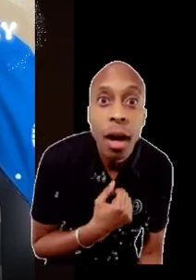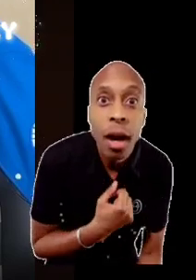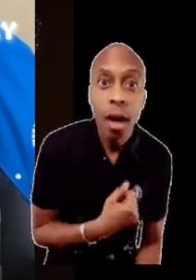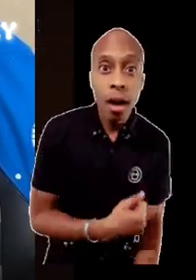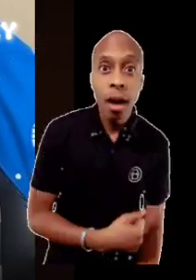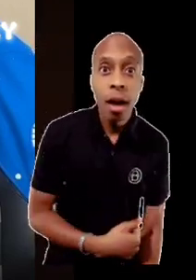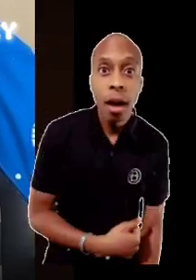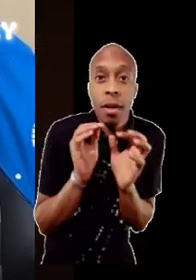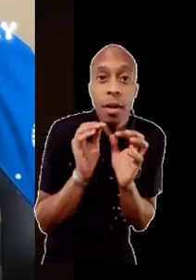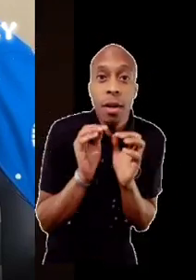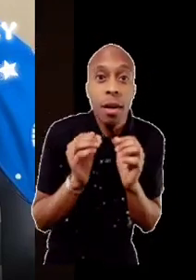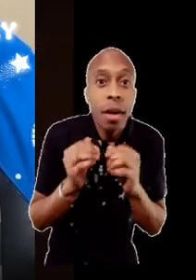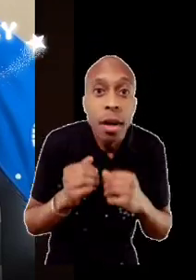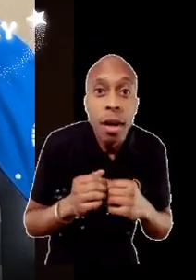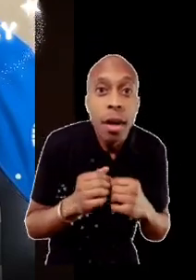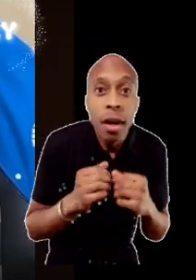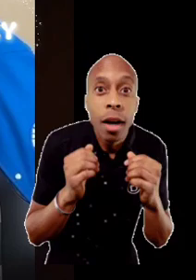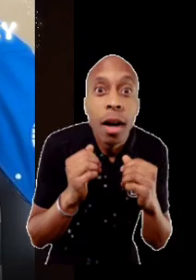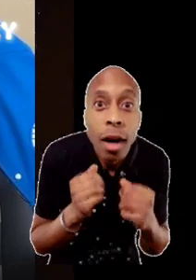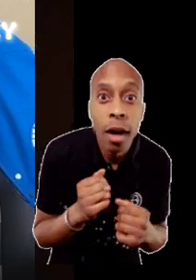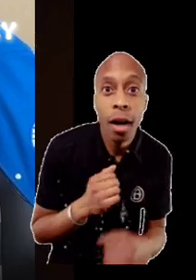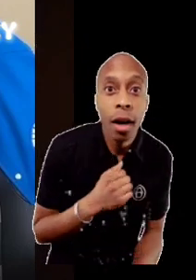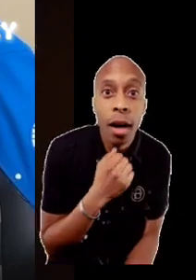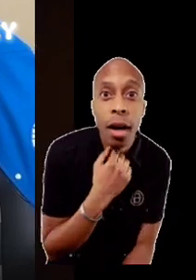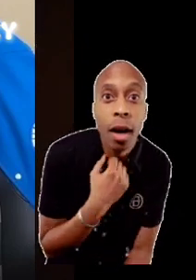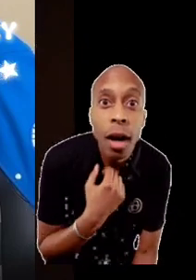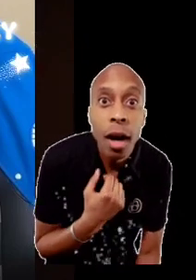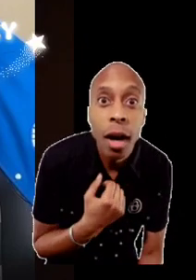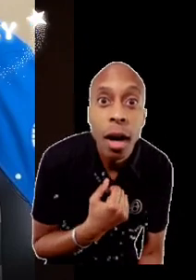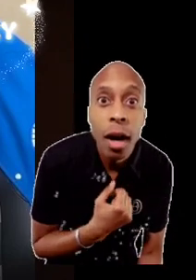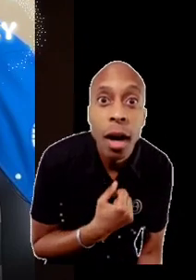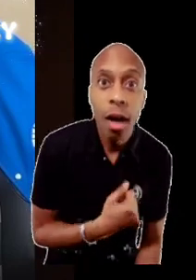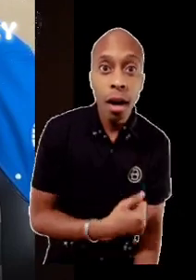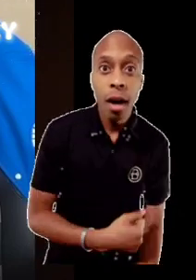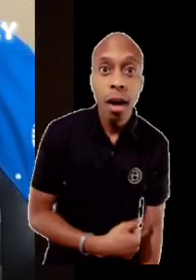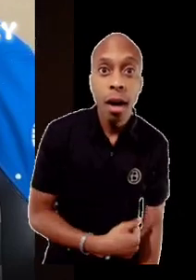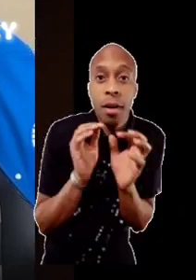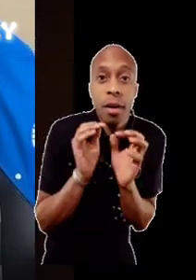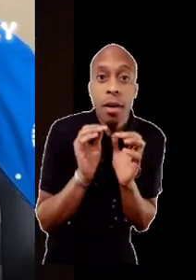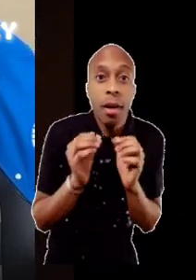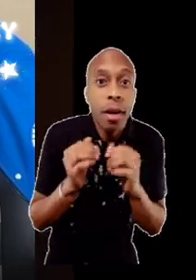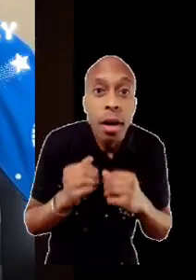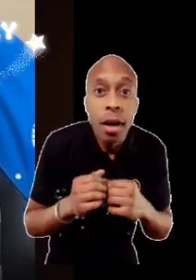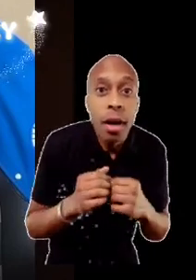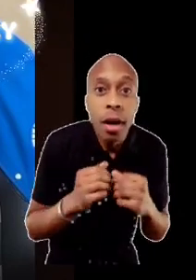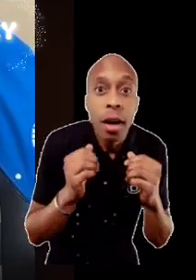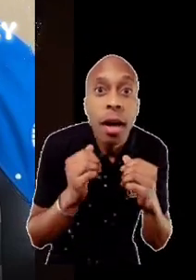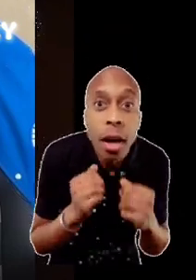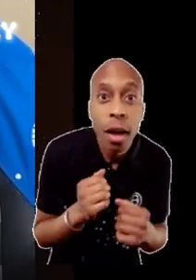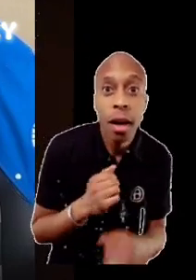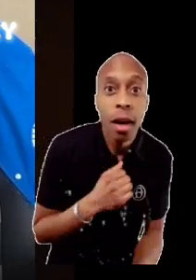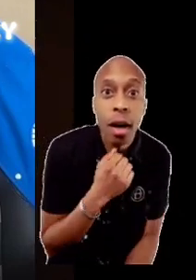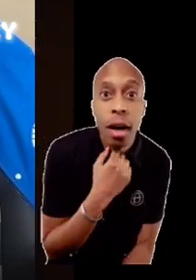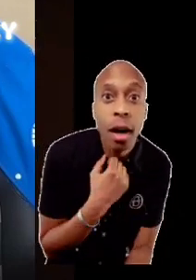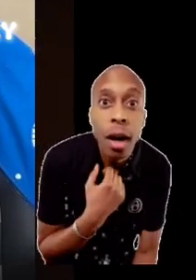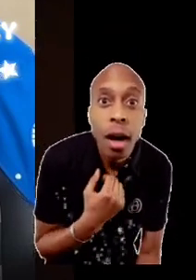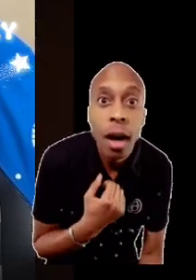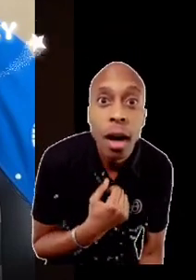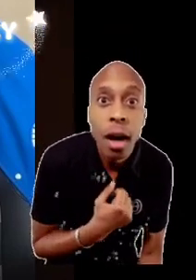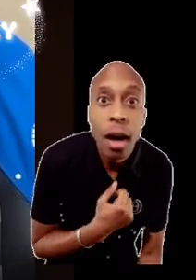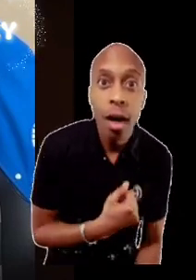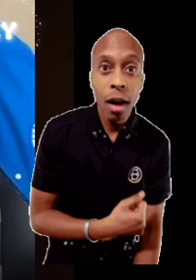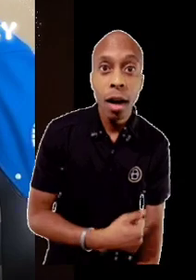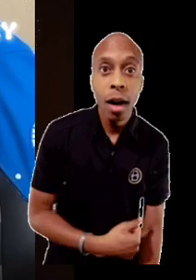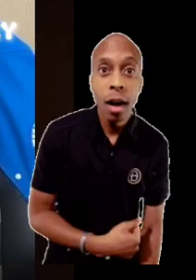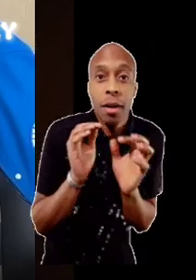know. And don't make you come on my page and make me a diss up on a nasty ras out there, so you know.